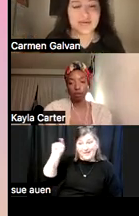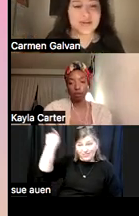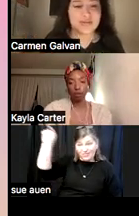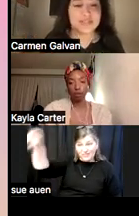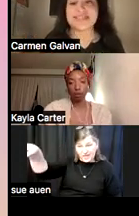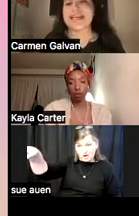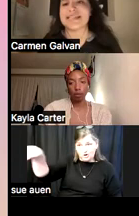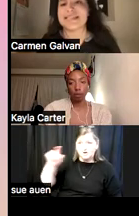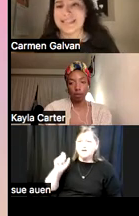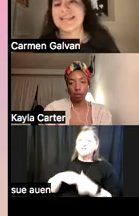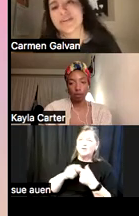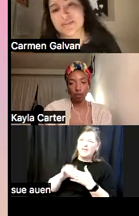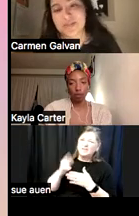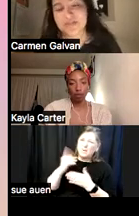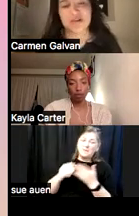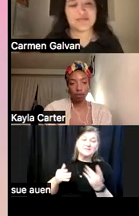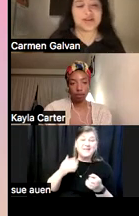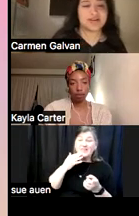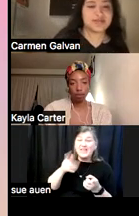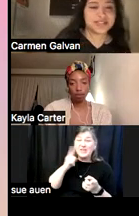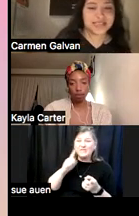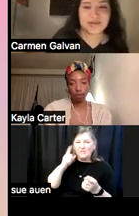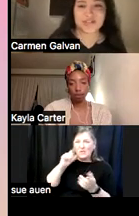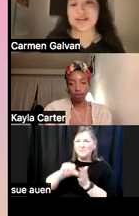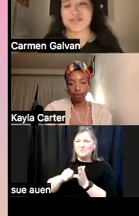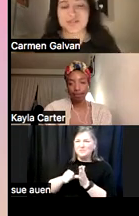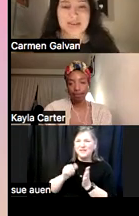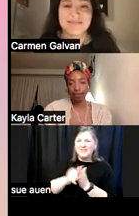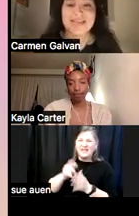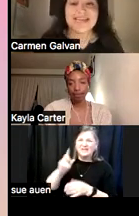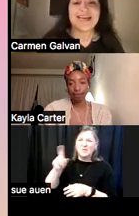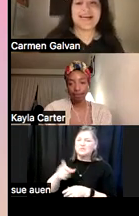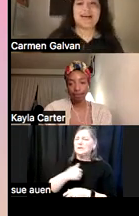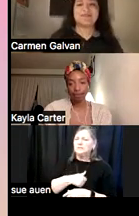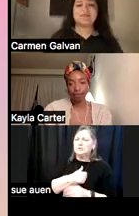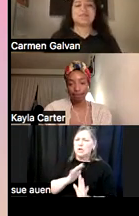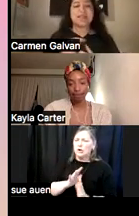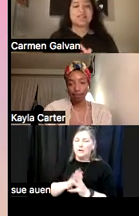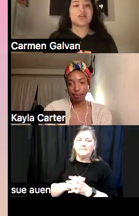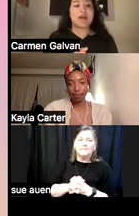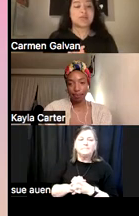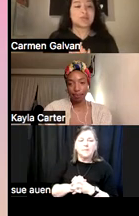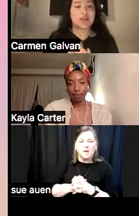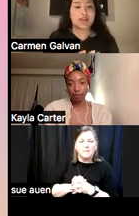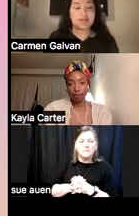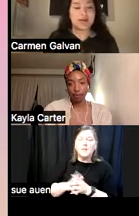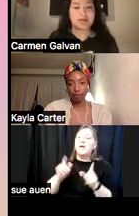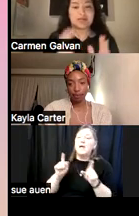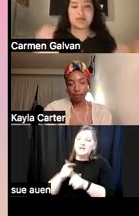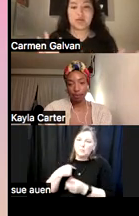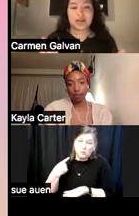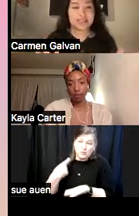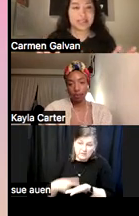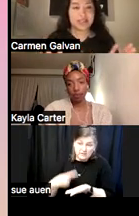that's also one of the pieces. Yes. Thank you so much, Miro, for seeing that question. I'm so sorry. So as we were talking